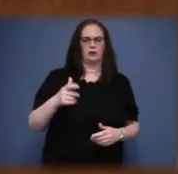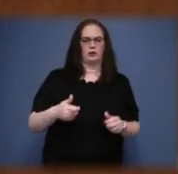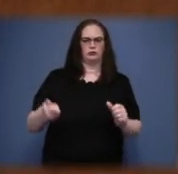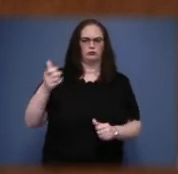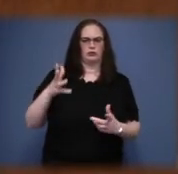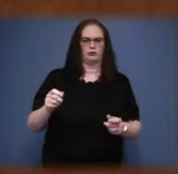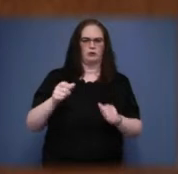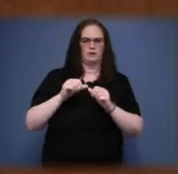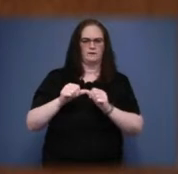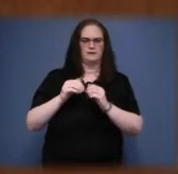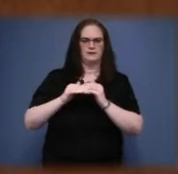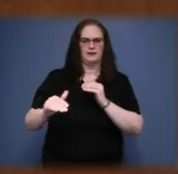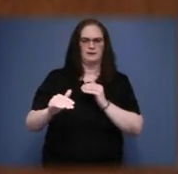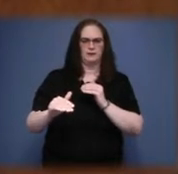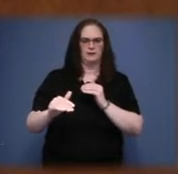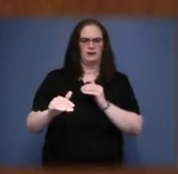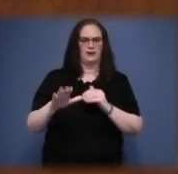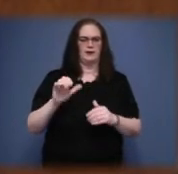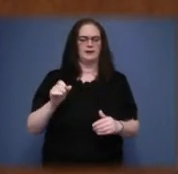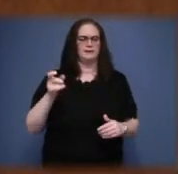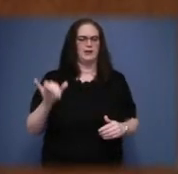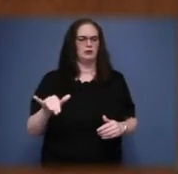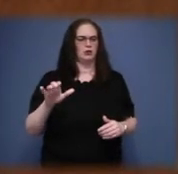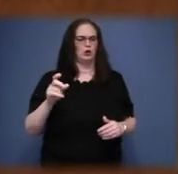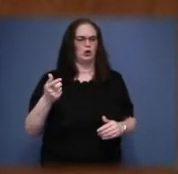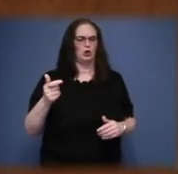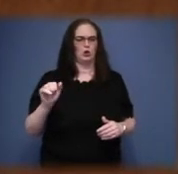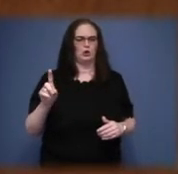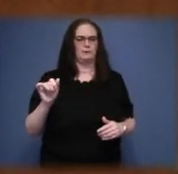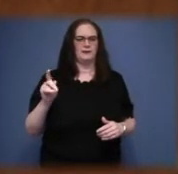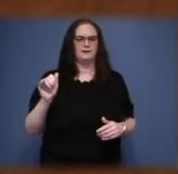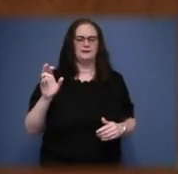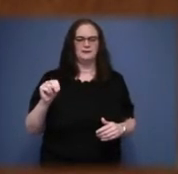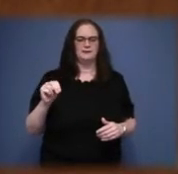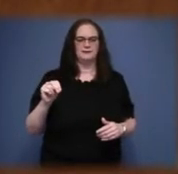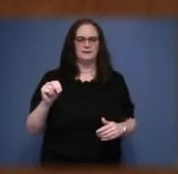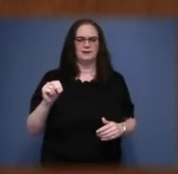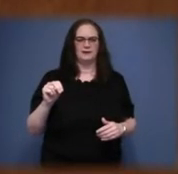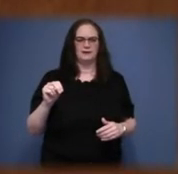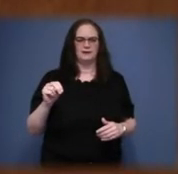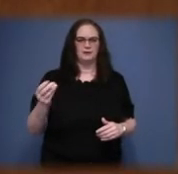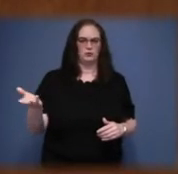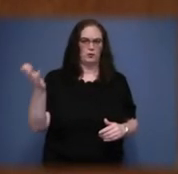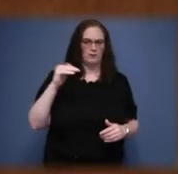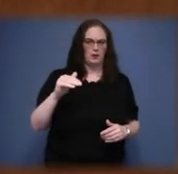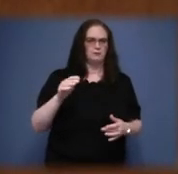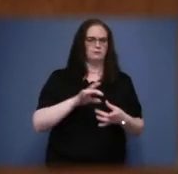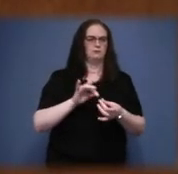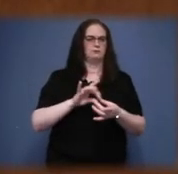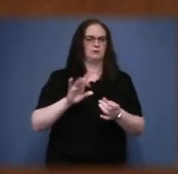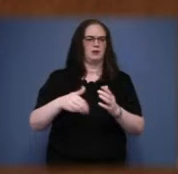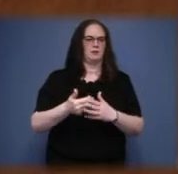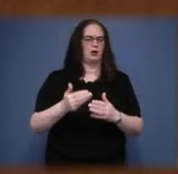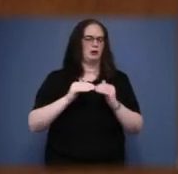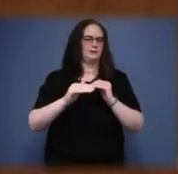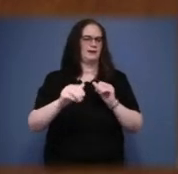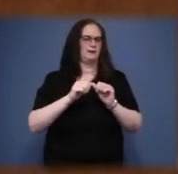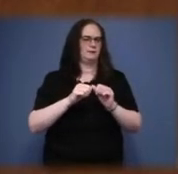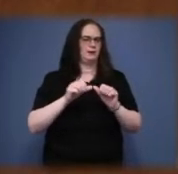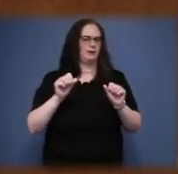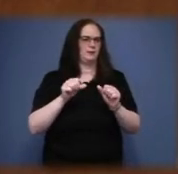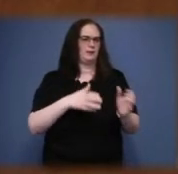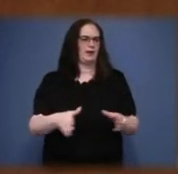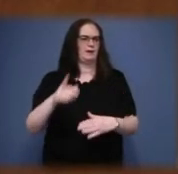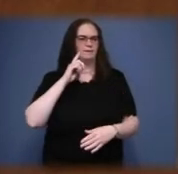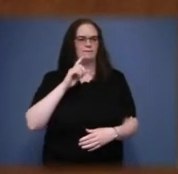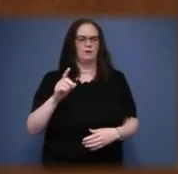of Sustainability, and Cassandra Goodmanson to come to the podium to talk about our sustainability plan for the